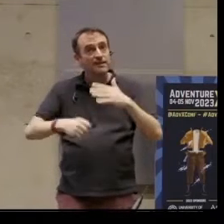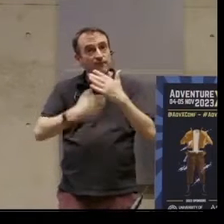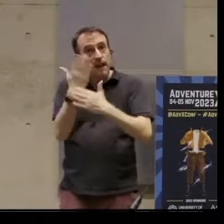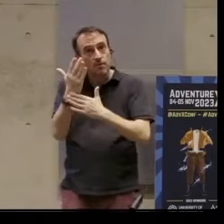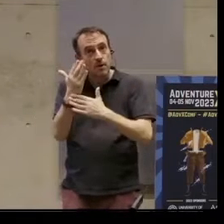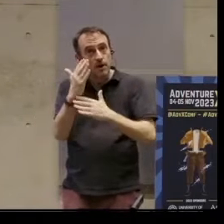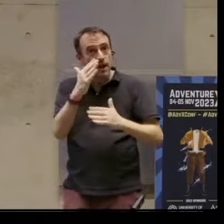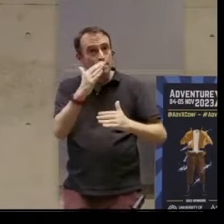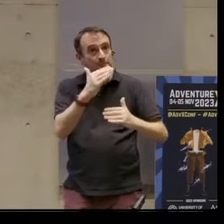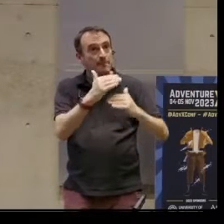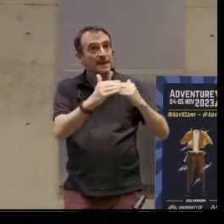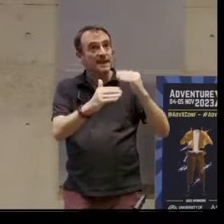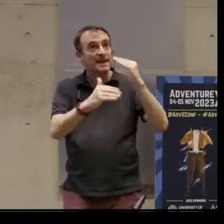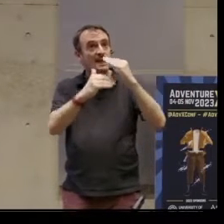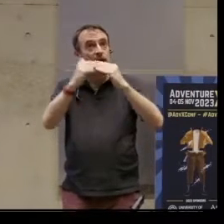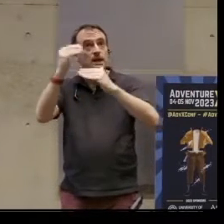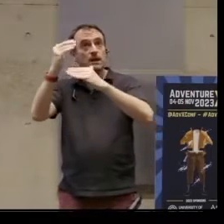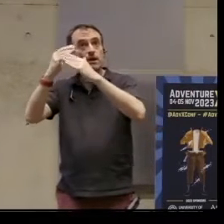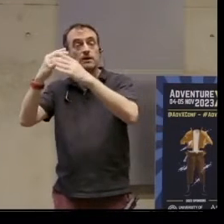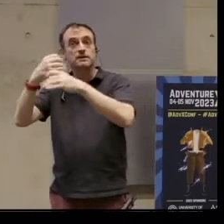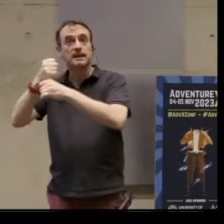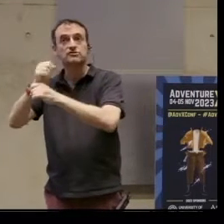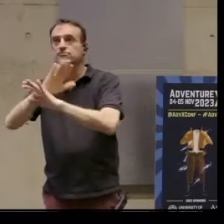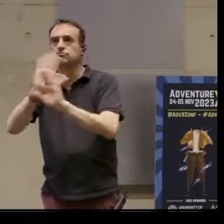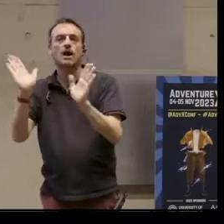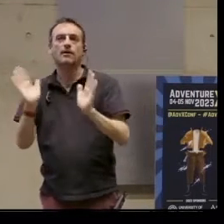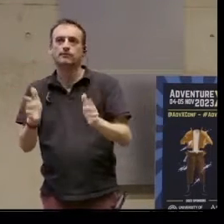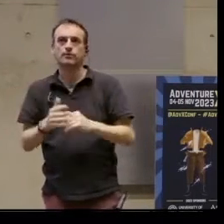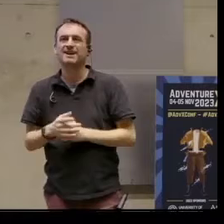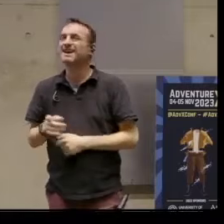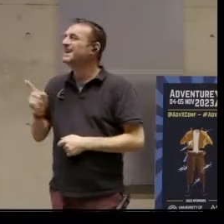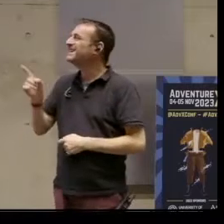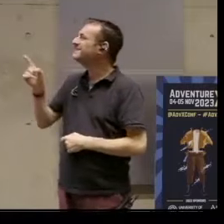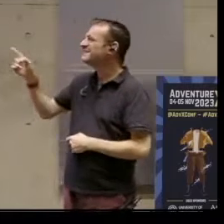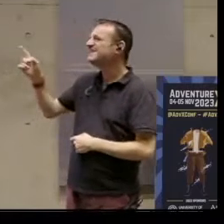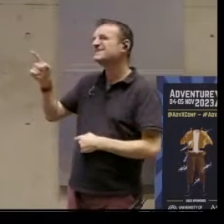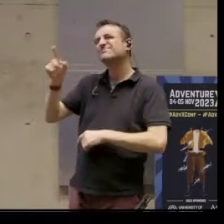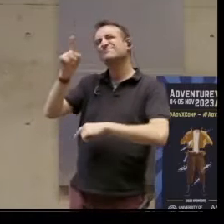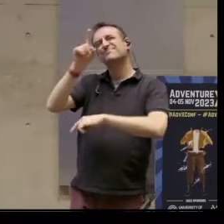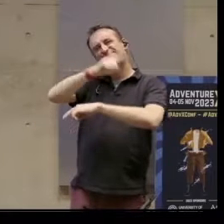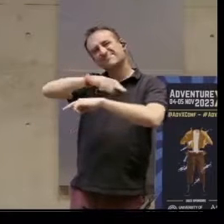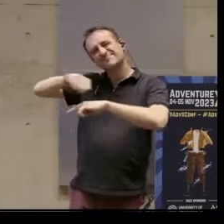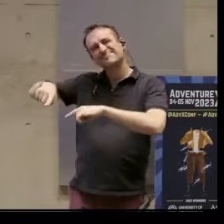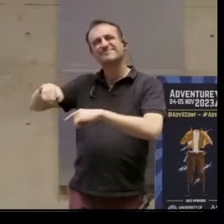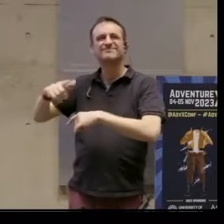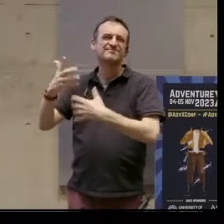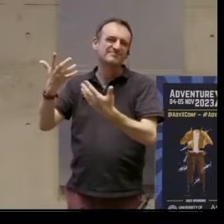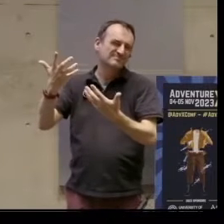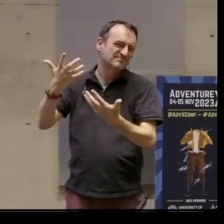escalate. Okay? It's just a shitty picture drawn by a human that didn't get it, that was obsessed with